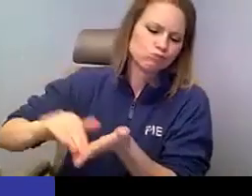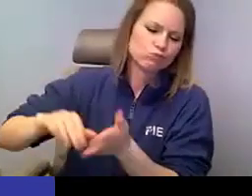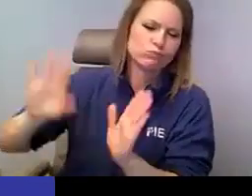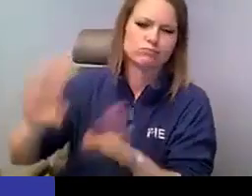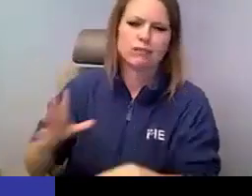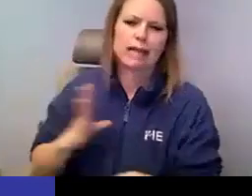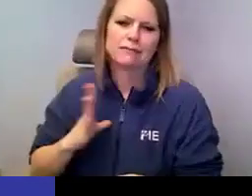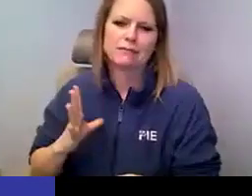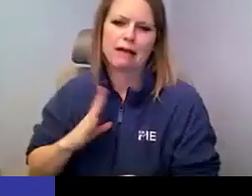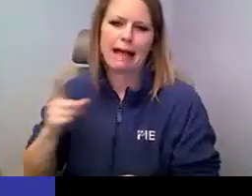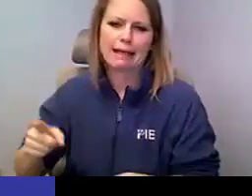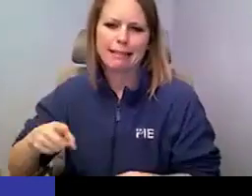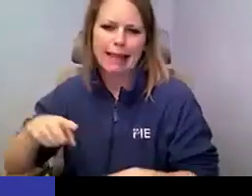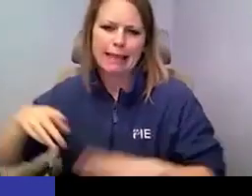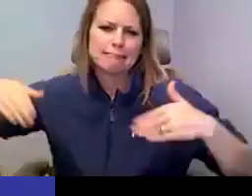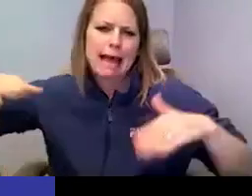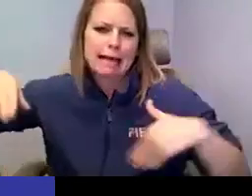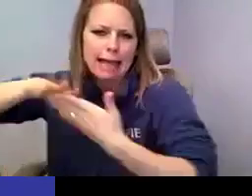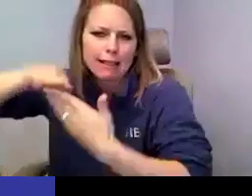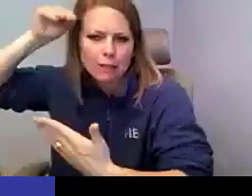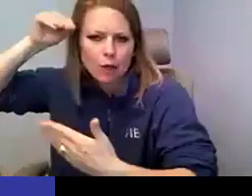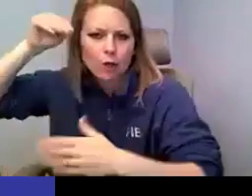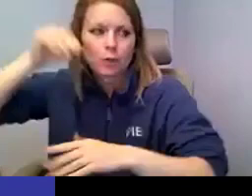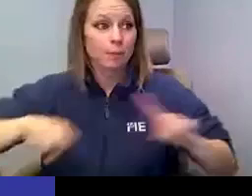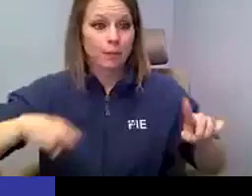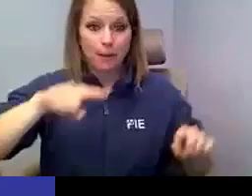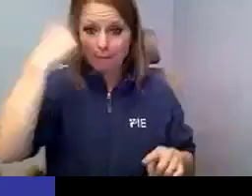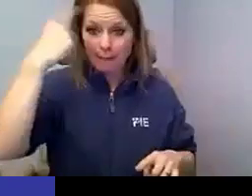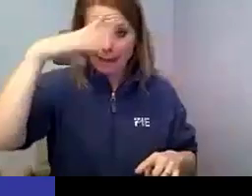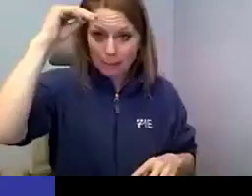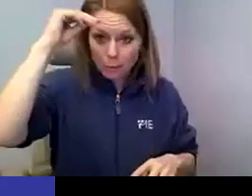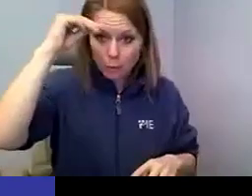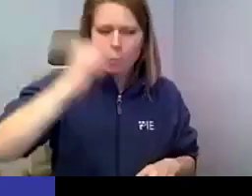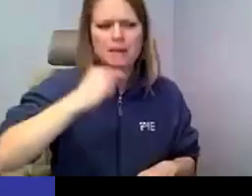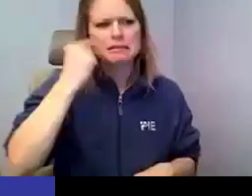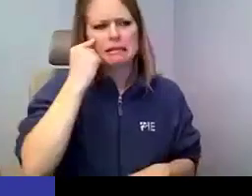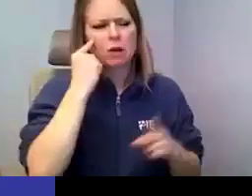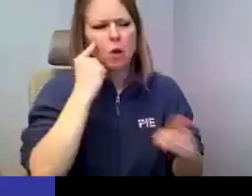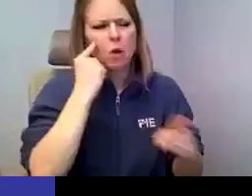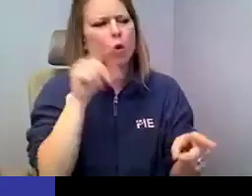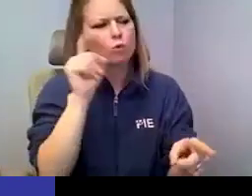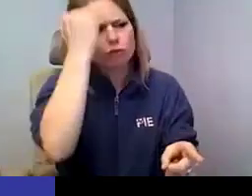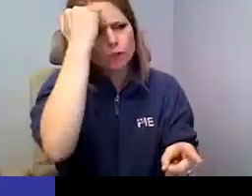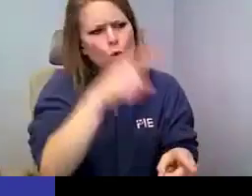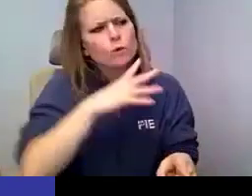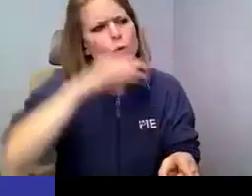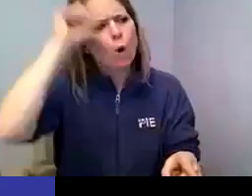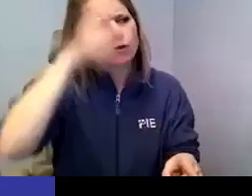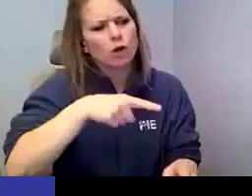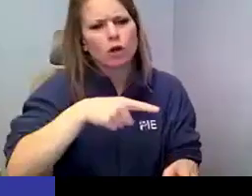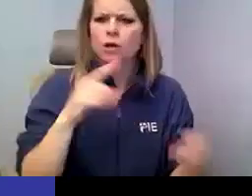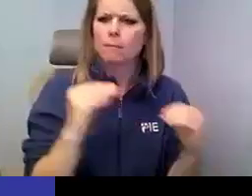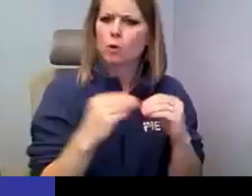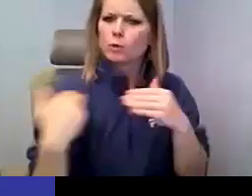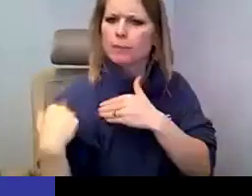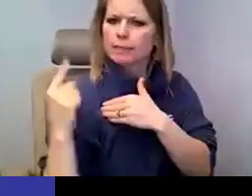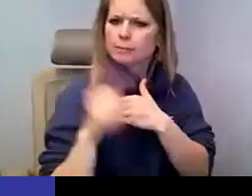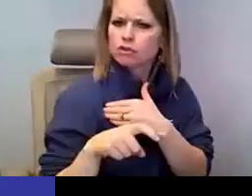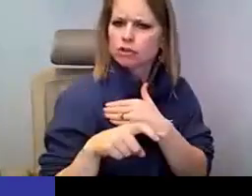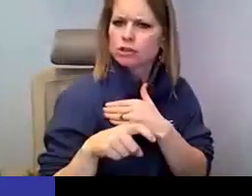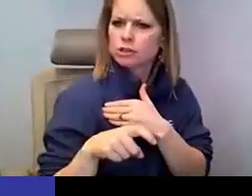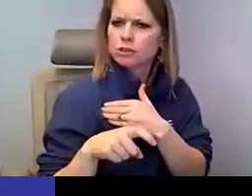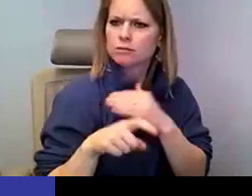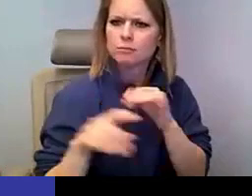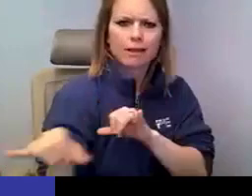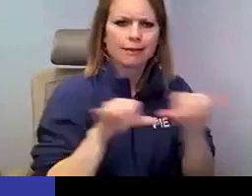not mature yet. Black boys are perceived as older, and thus they should be more responsible for that same behavior at the same